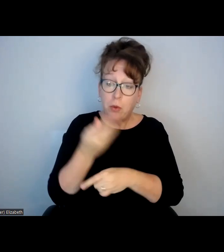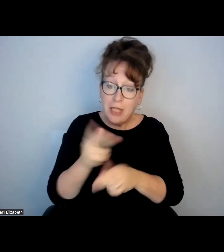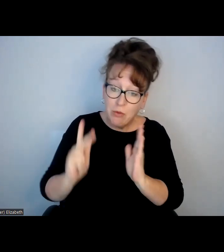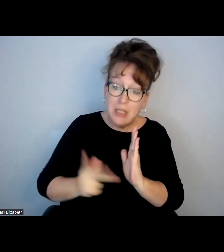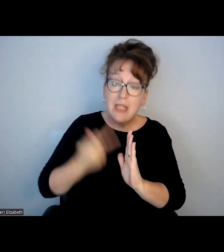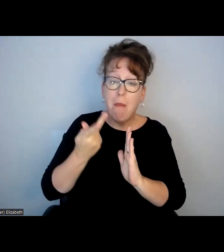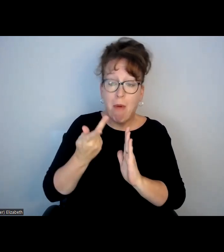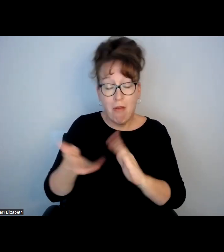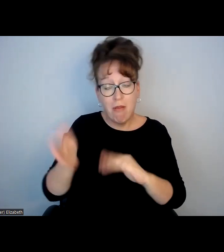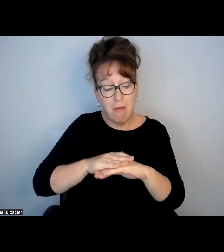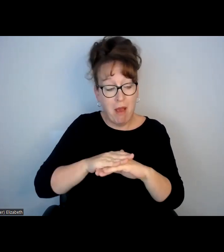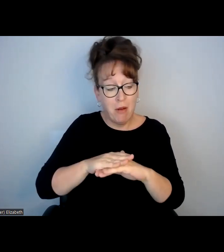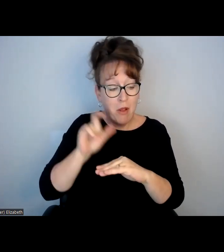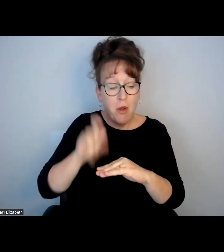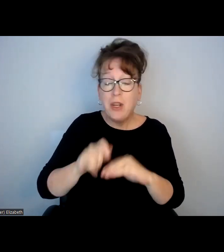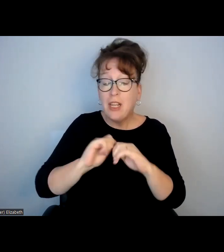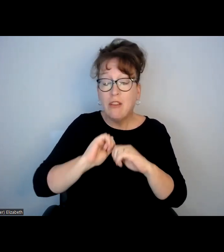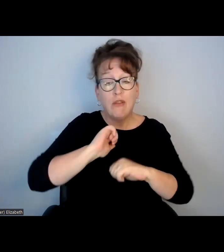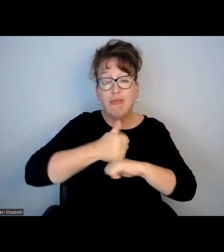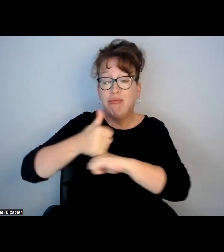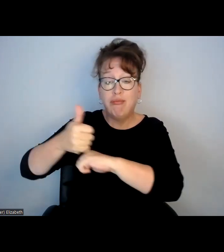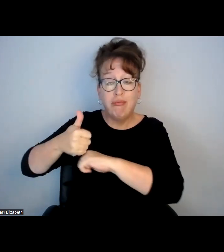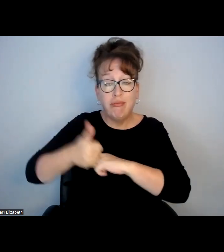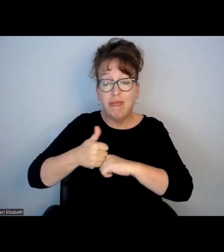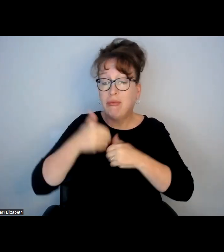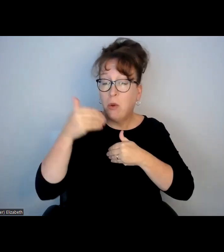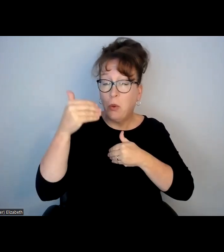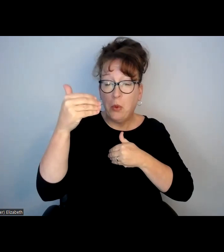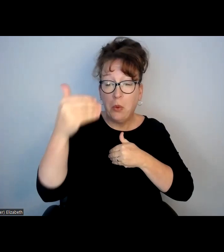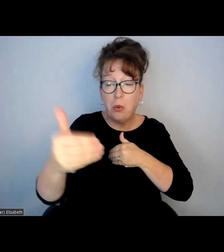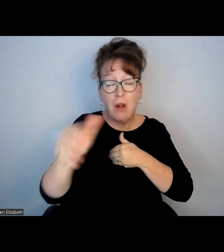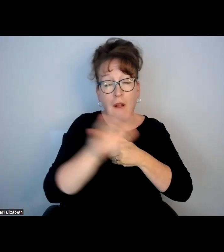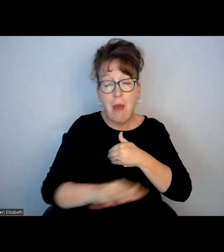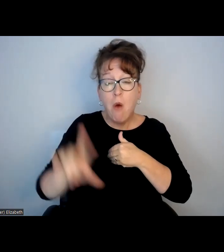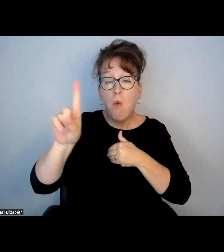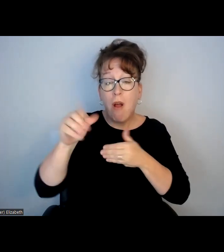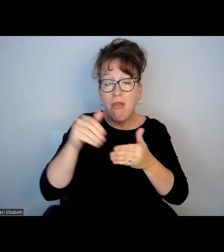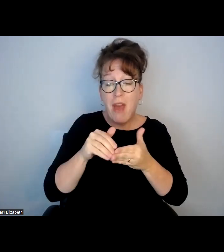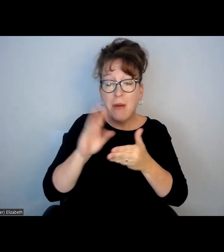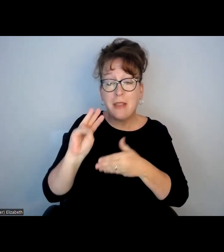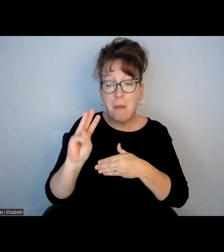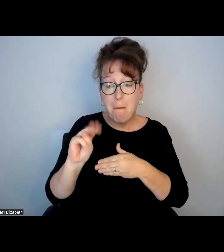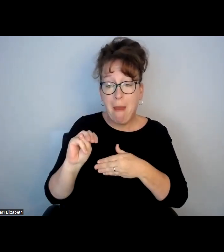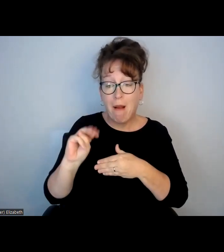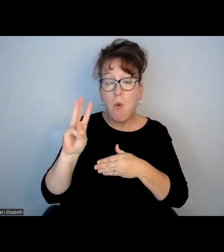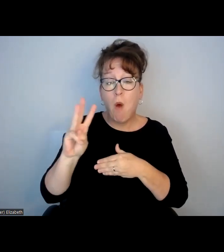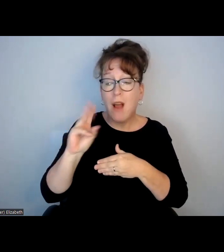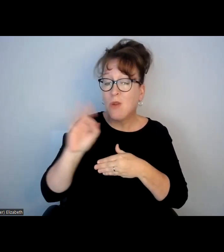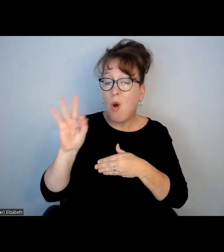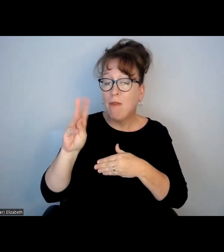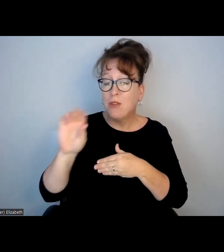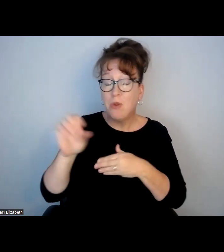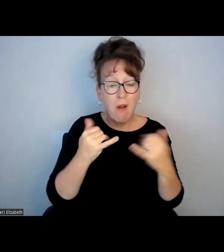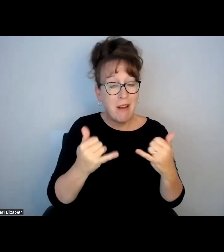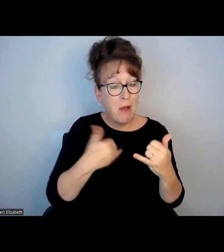deployed. We need to be deploying over the long term about 1,000 megawatts of offshore wind a year. We currently have about